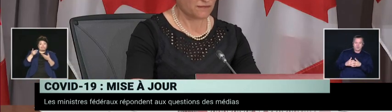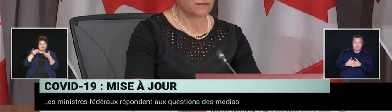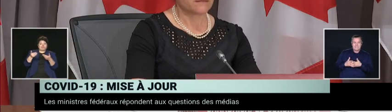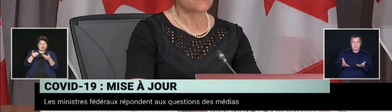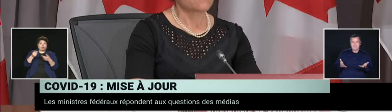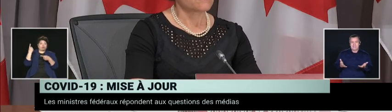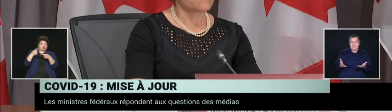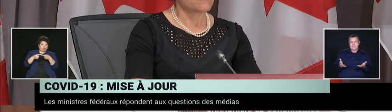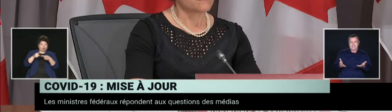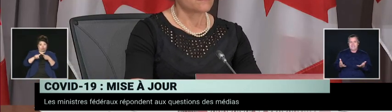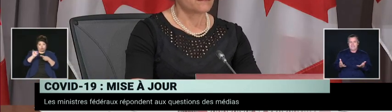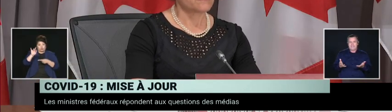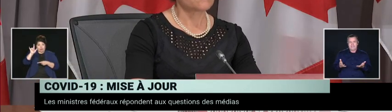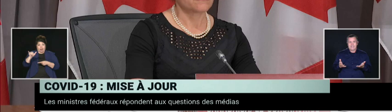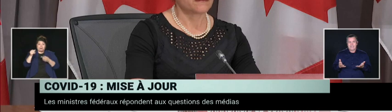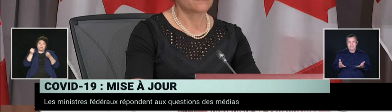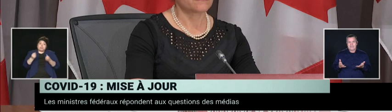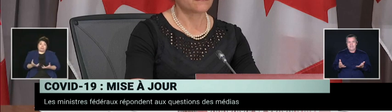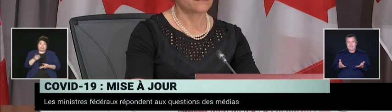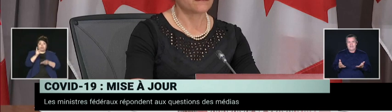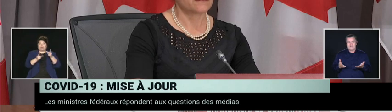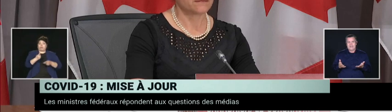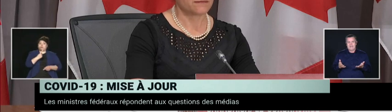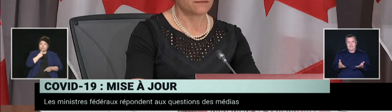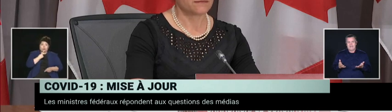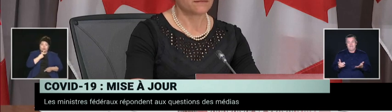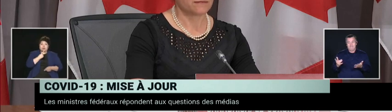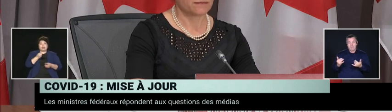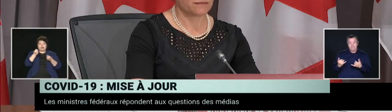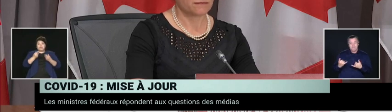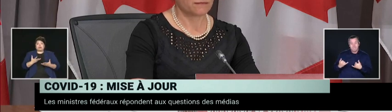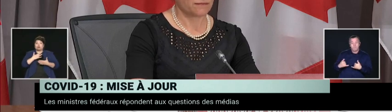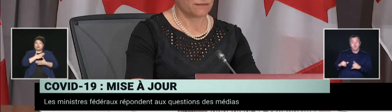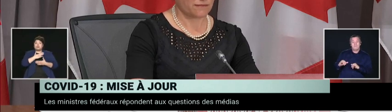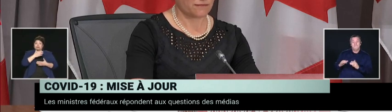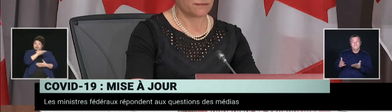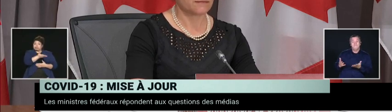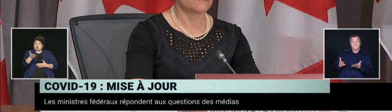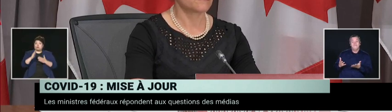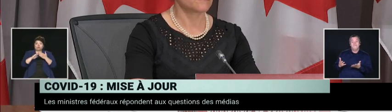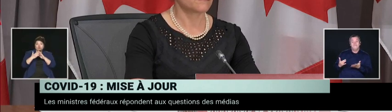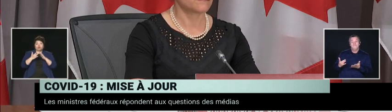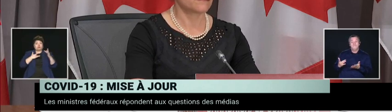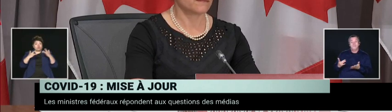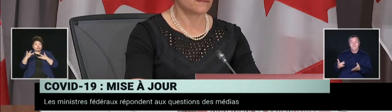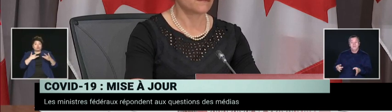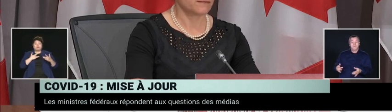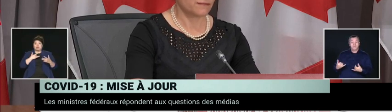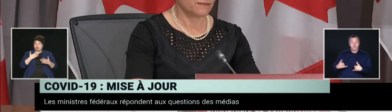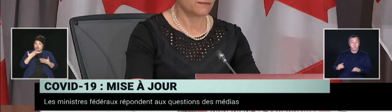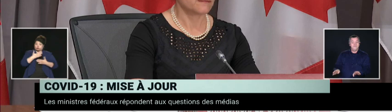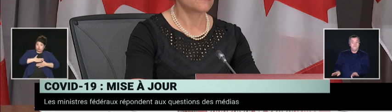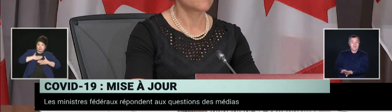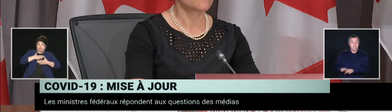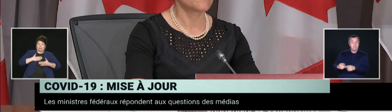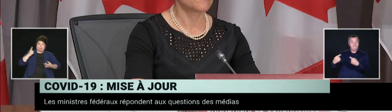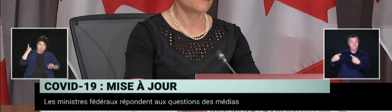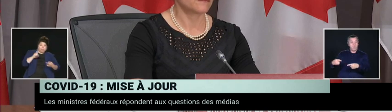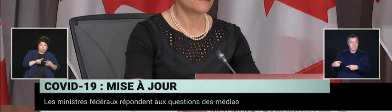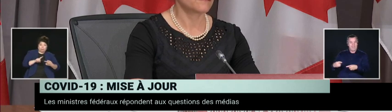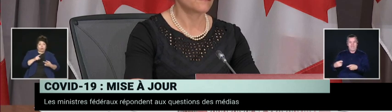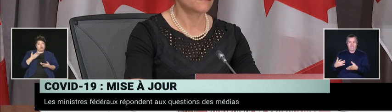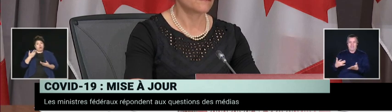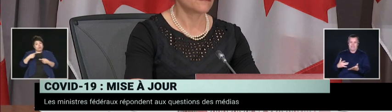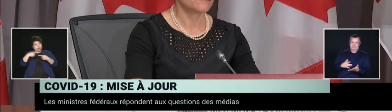border communities that depend on tourism dollars. And they want to hear less about whether the border will open and more about how it will open when the time